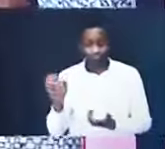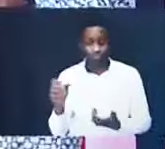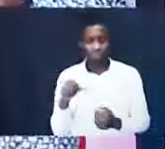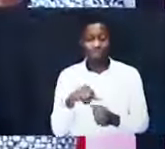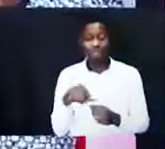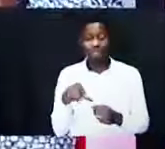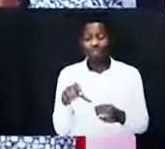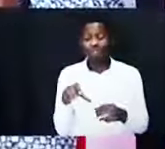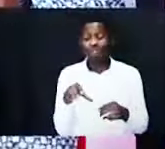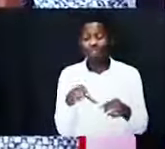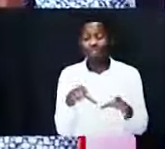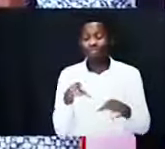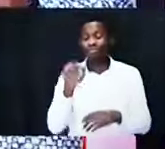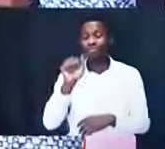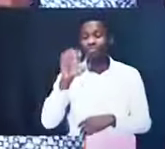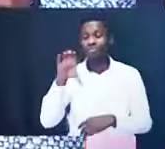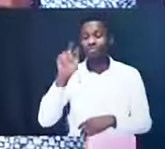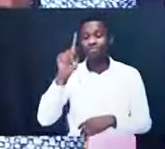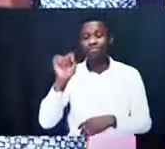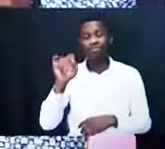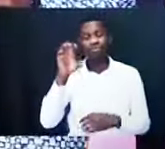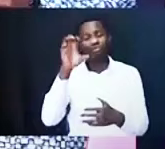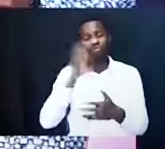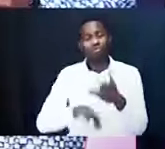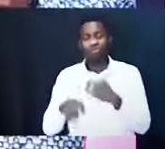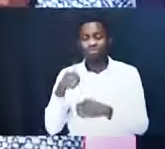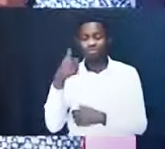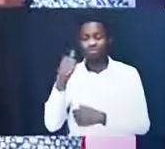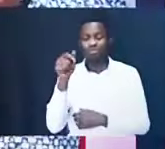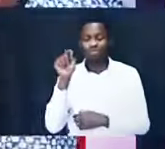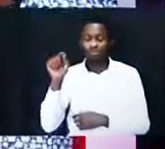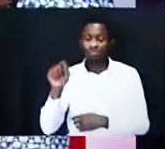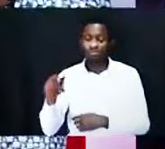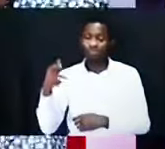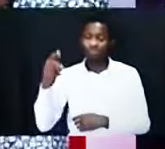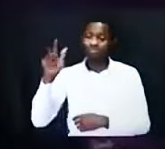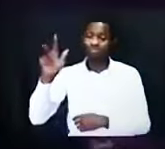10, verse 38, and then I'll add